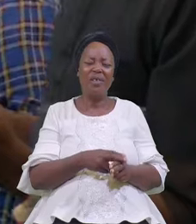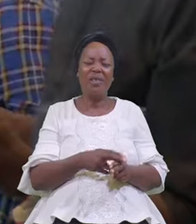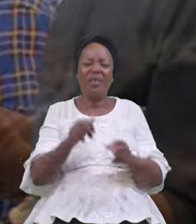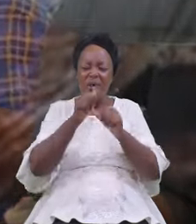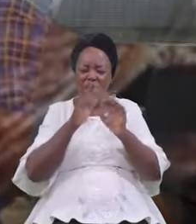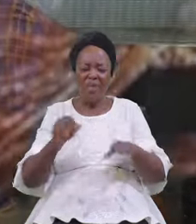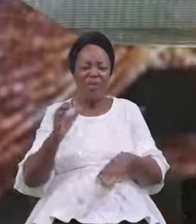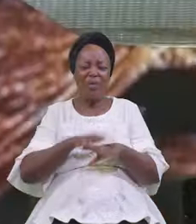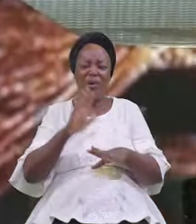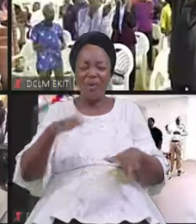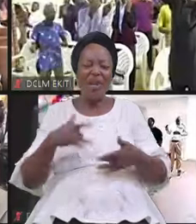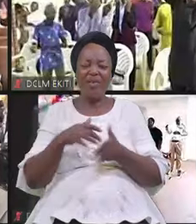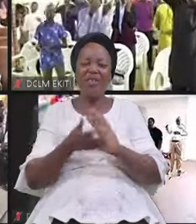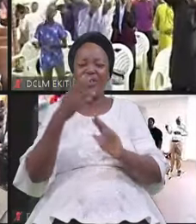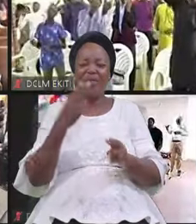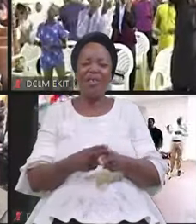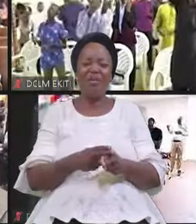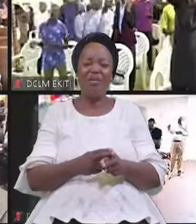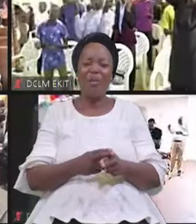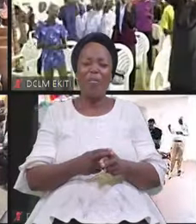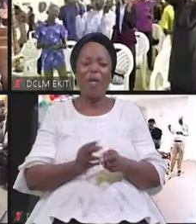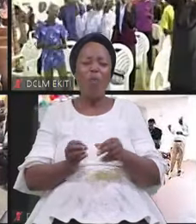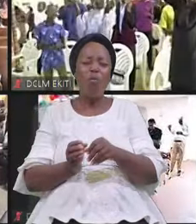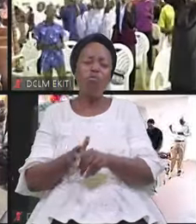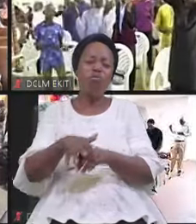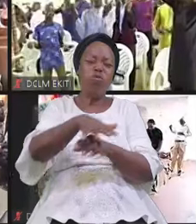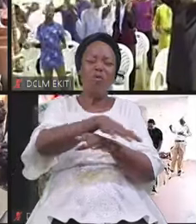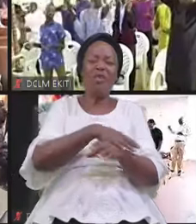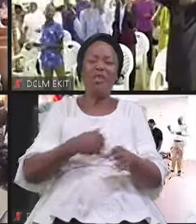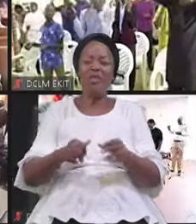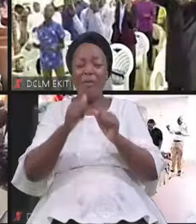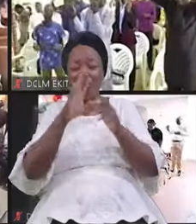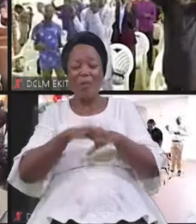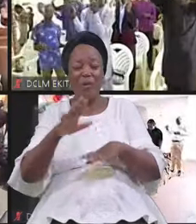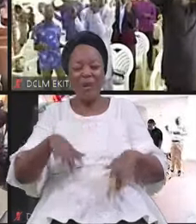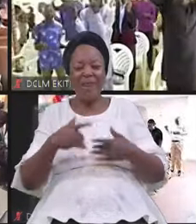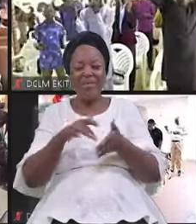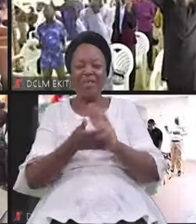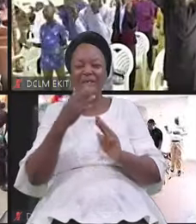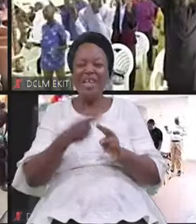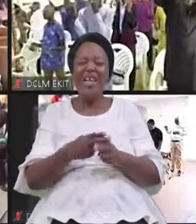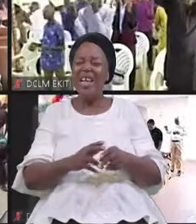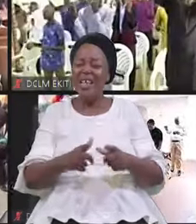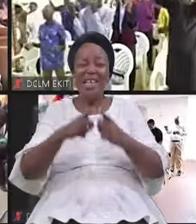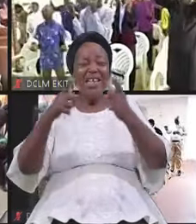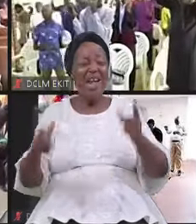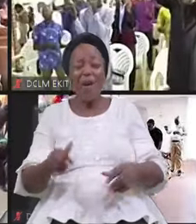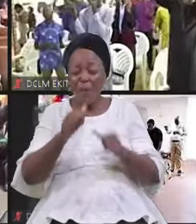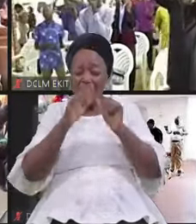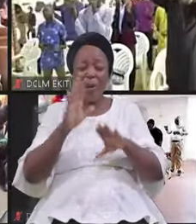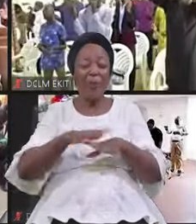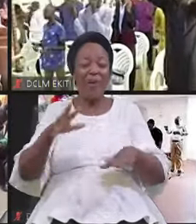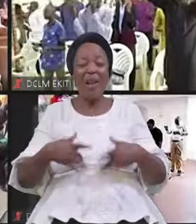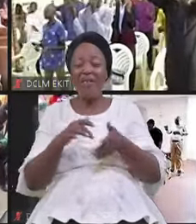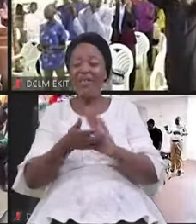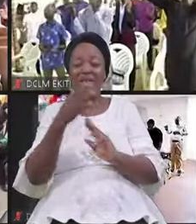Blessings upon your life. Overflowing blessings upon your life. Overwhelming blessings upon your